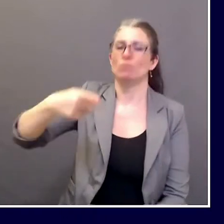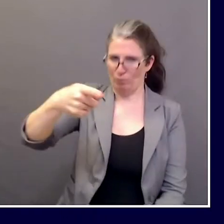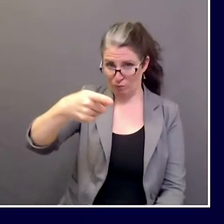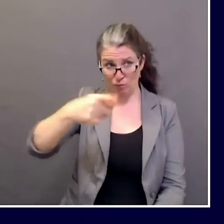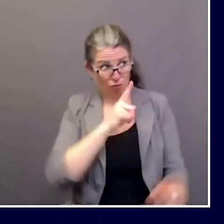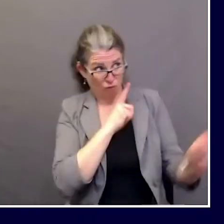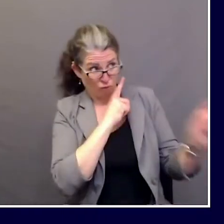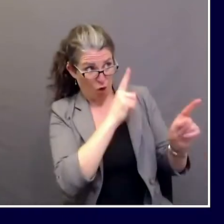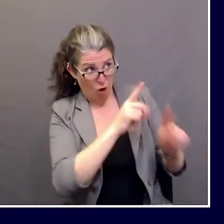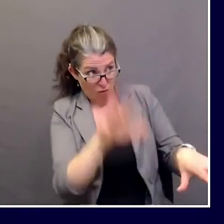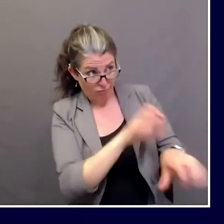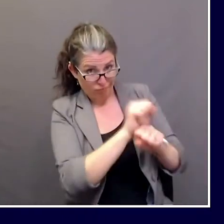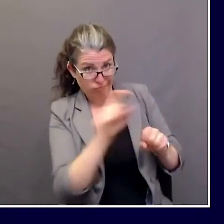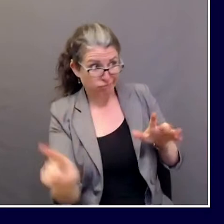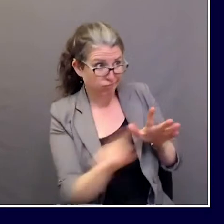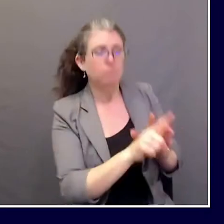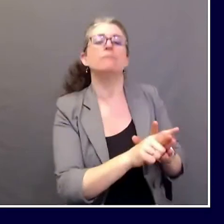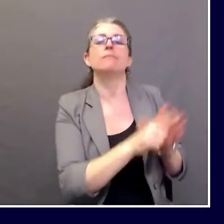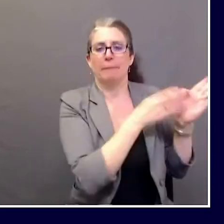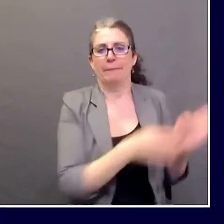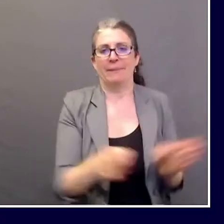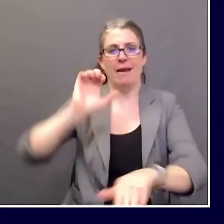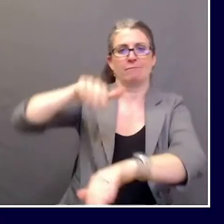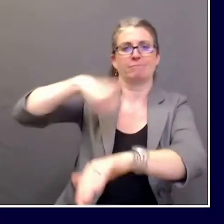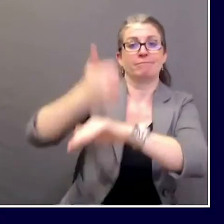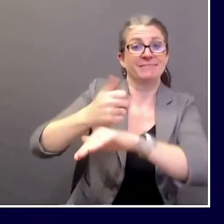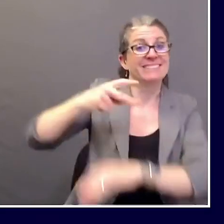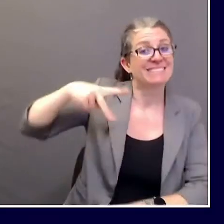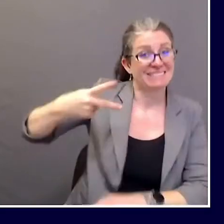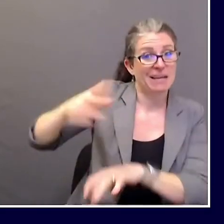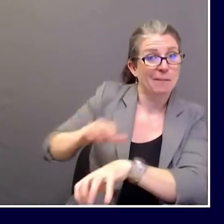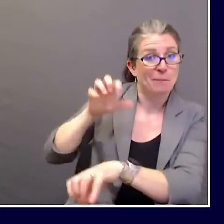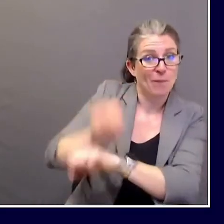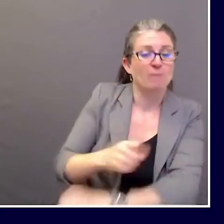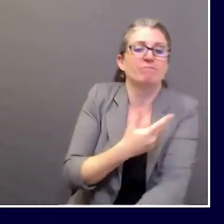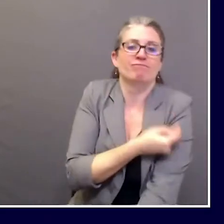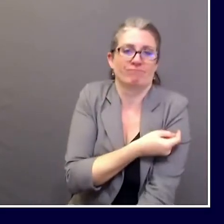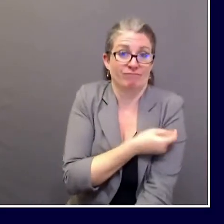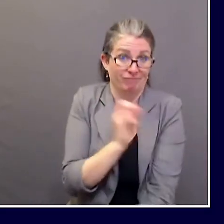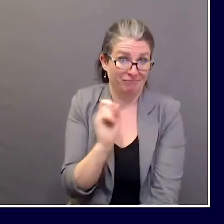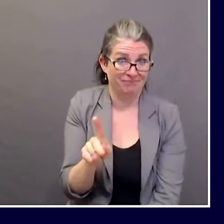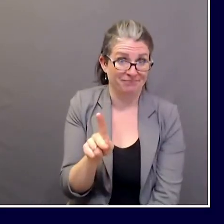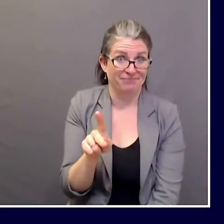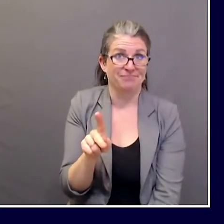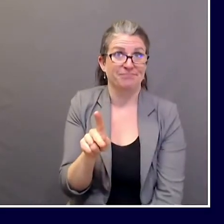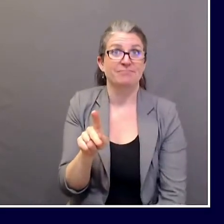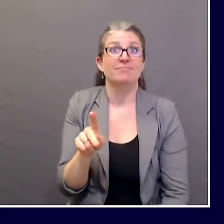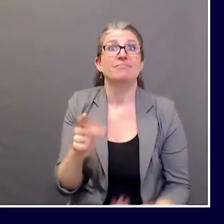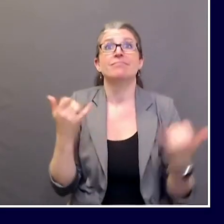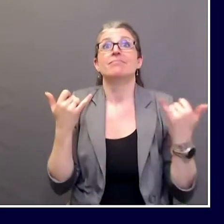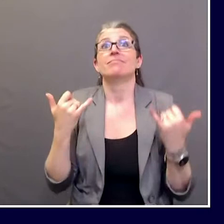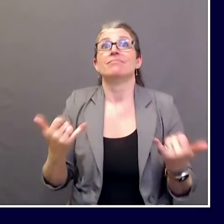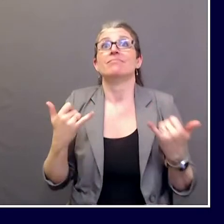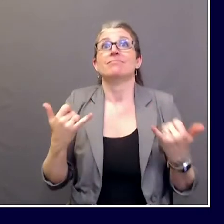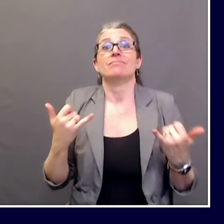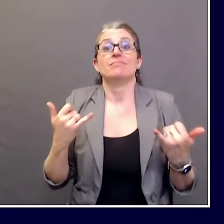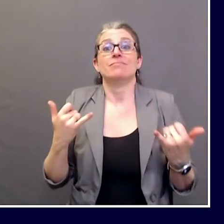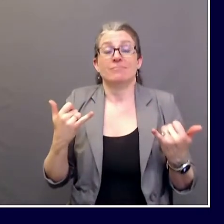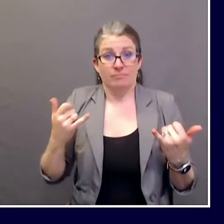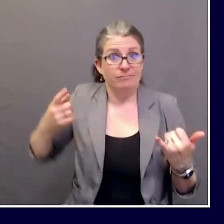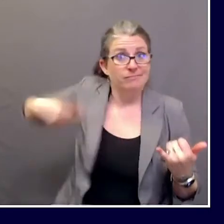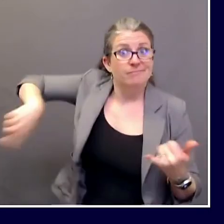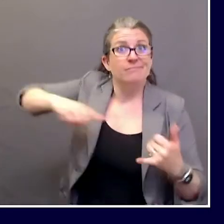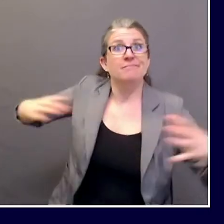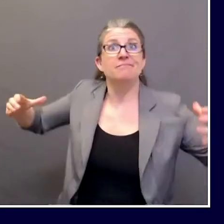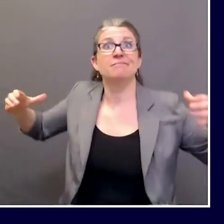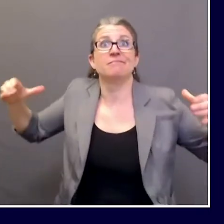in partnership with FEMA are working hard right now so the mobile unit can and will continue its planned